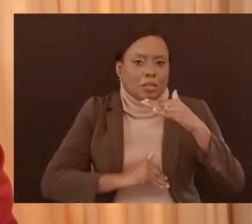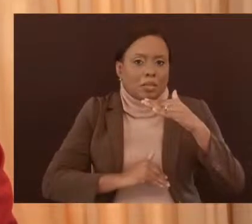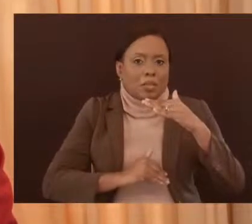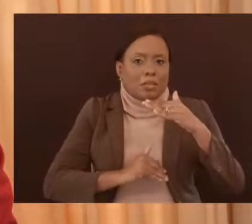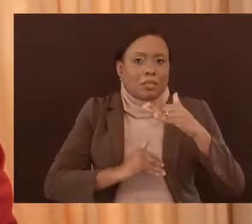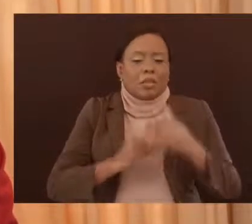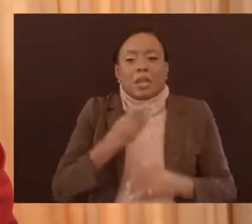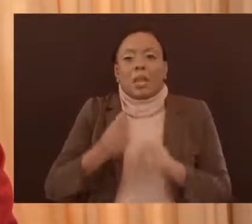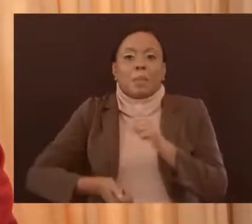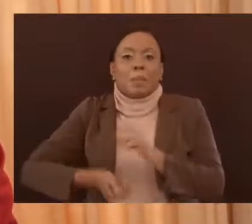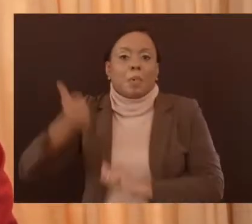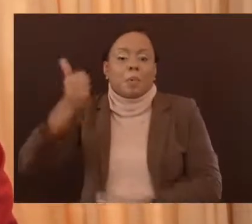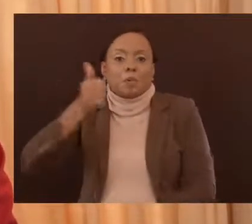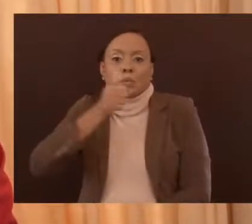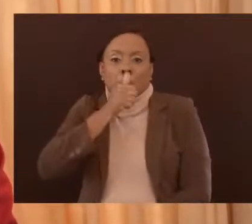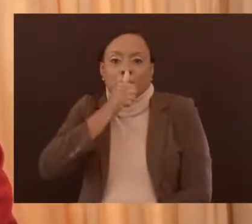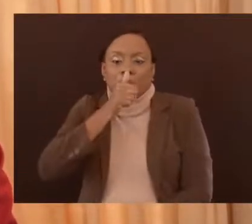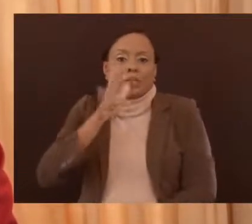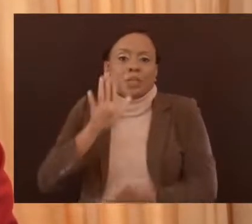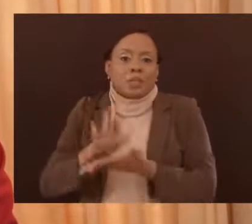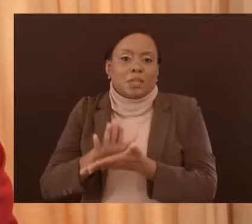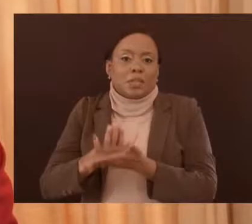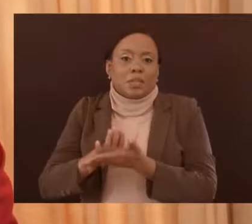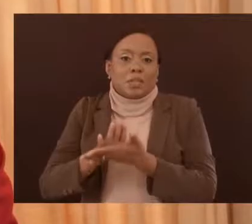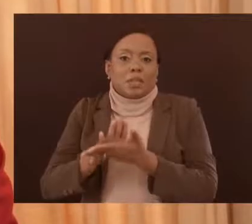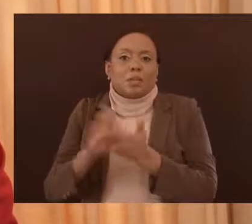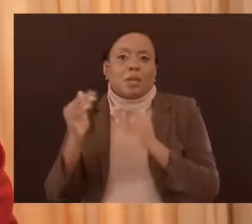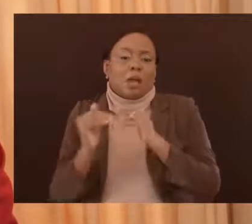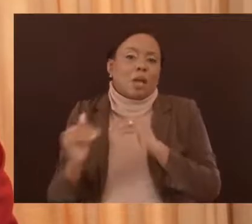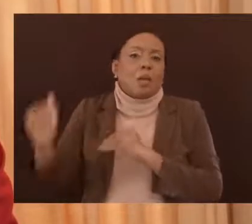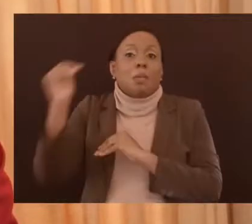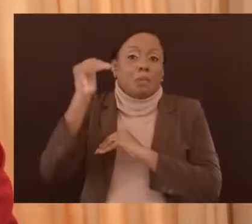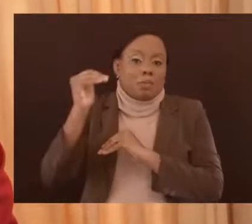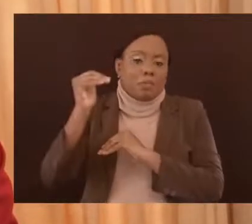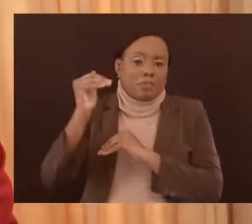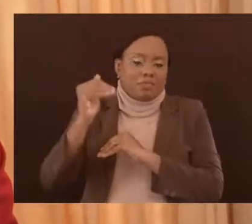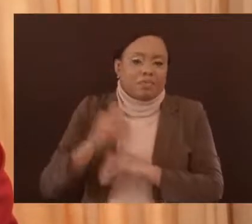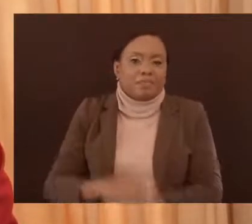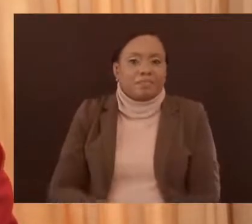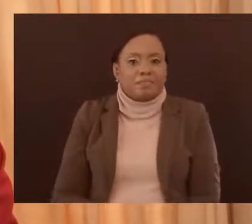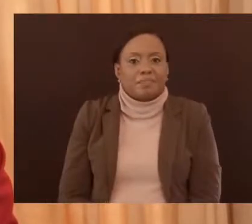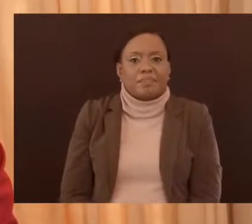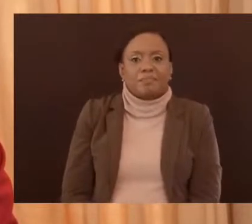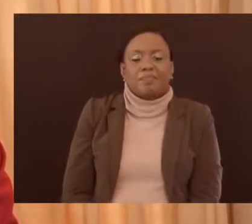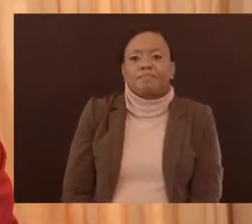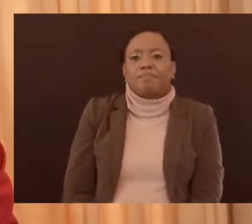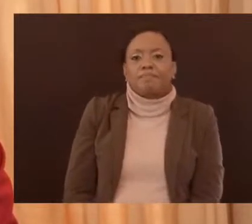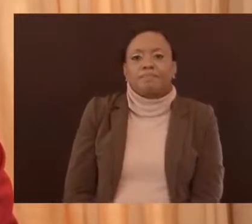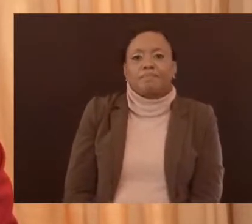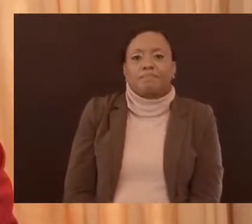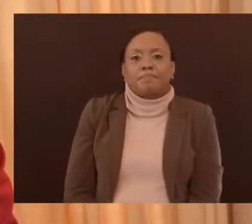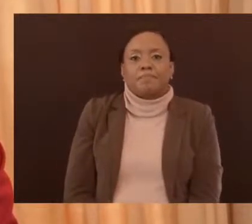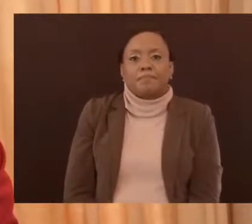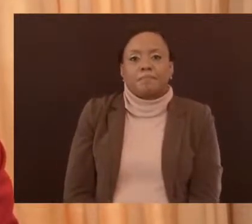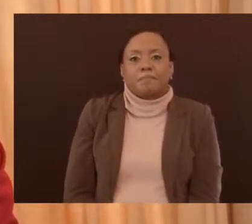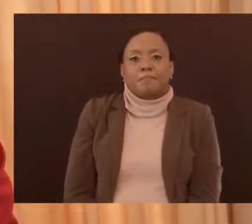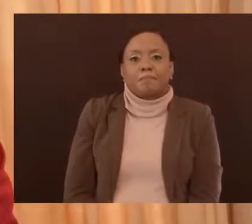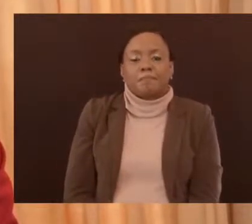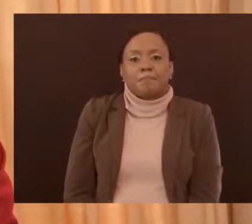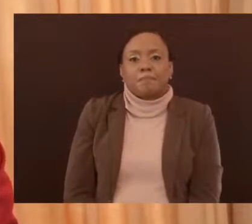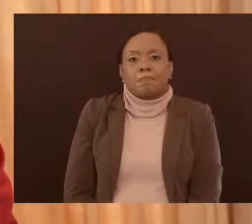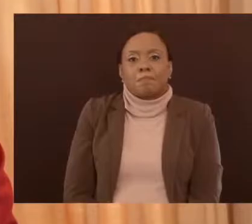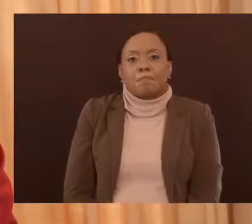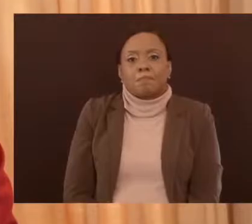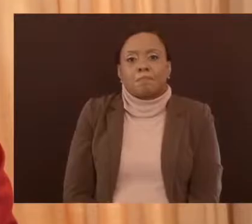whereas the majority of private schools, some 22, performed above the national mean. A similar trend was seen in English in that there